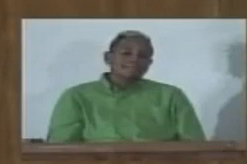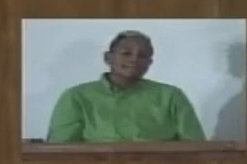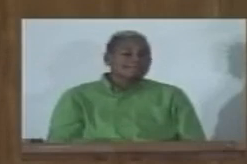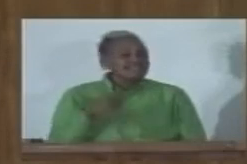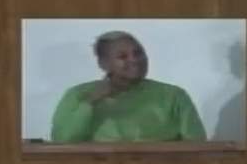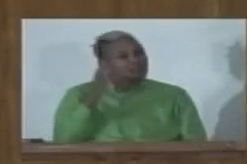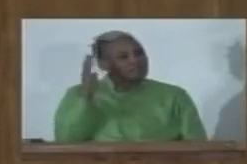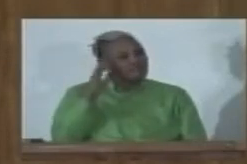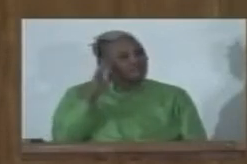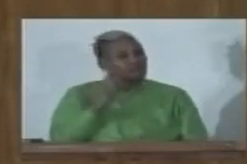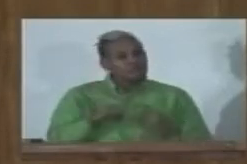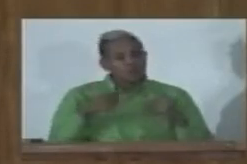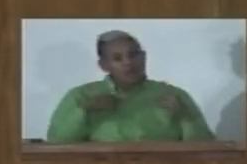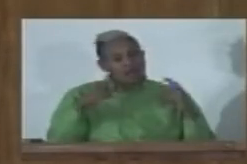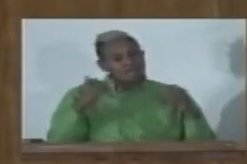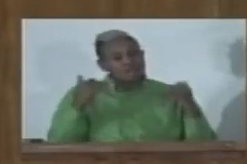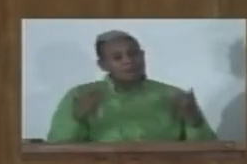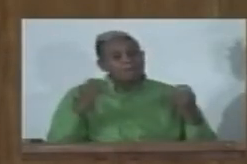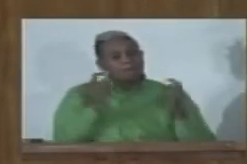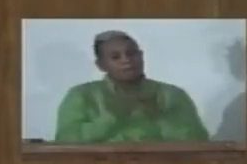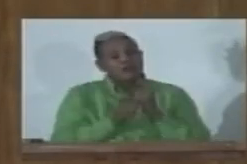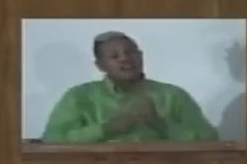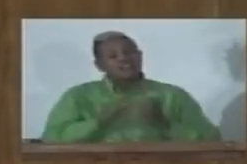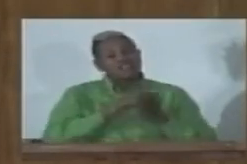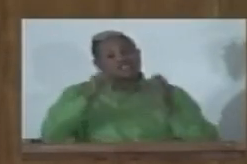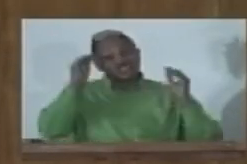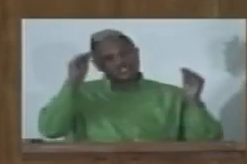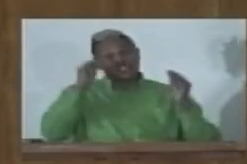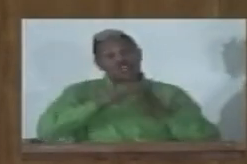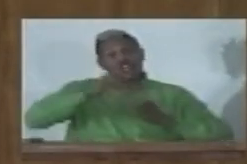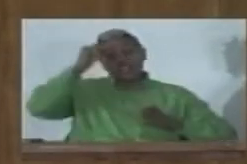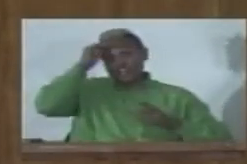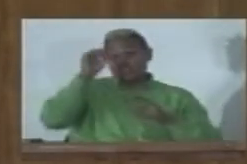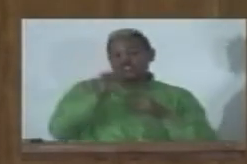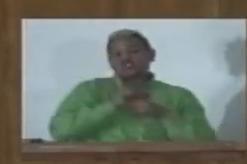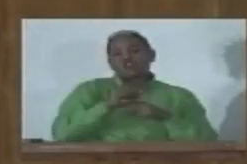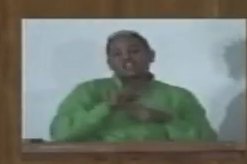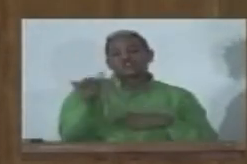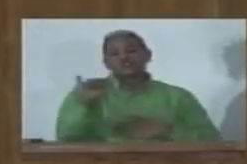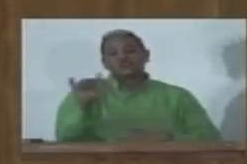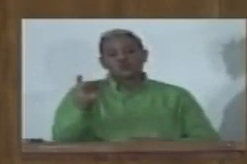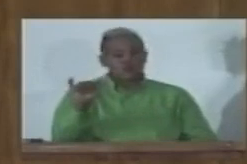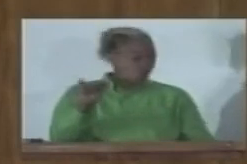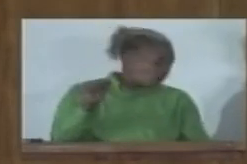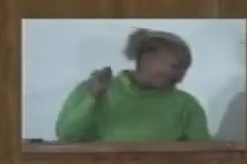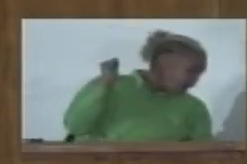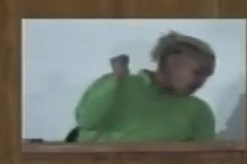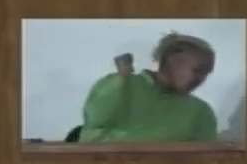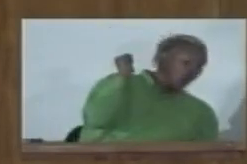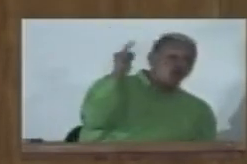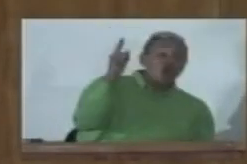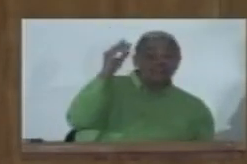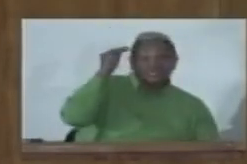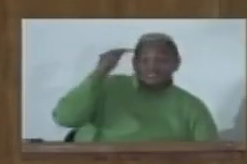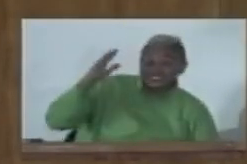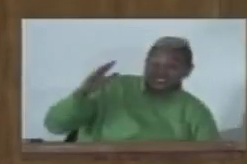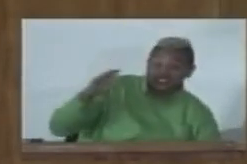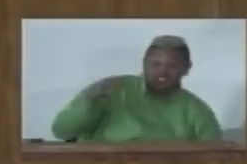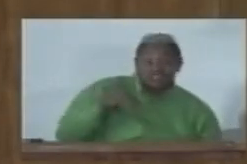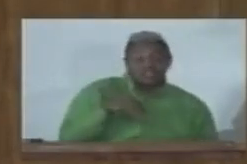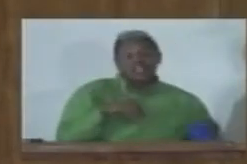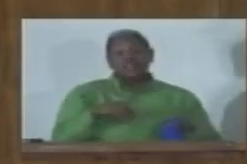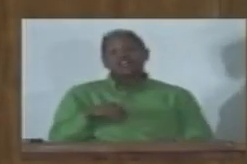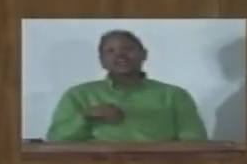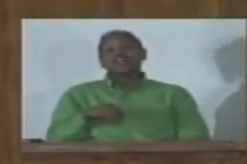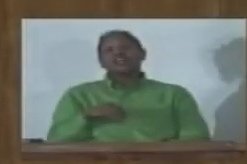have to modernize teaching and learning, training also. And every teacher in training must be a